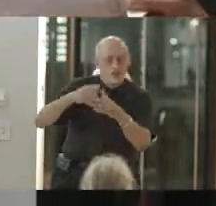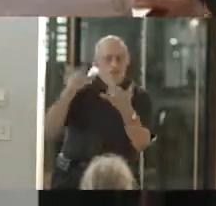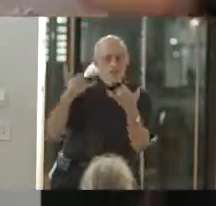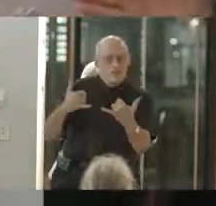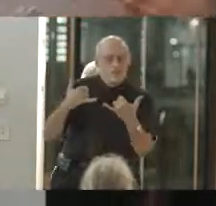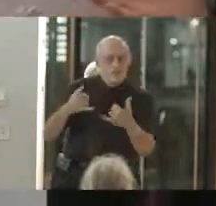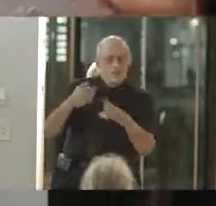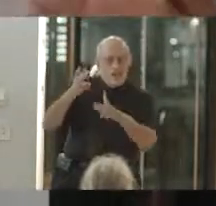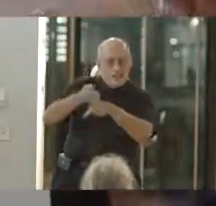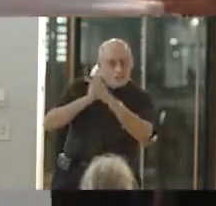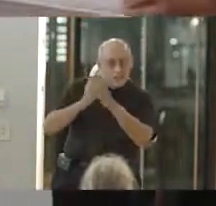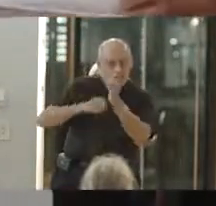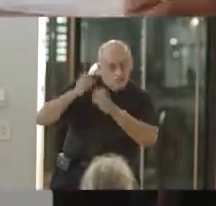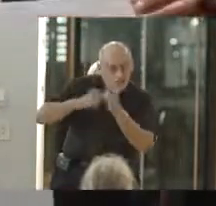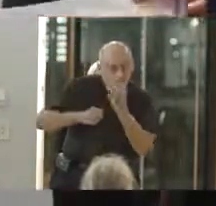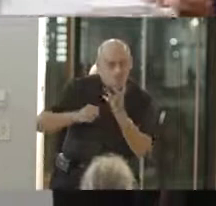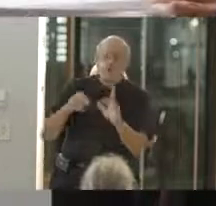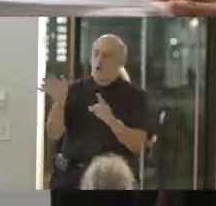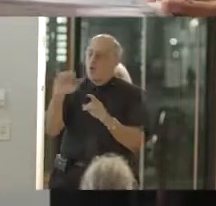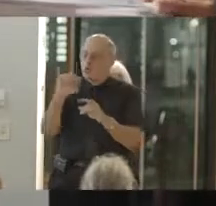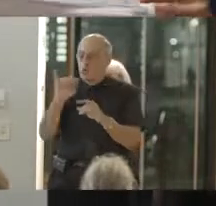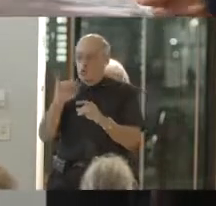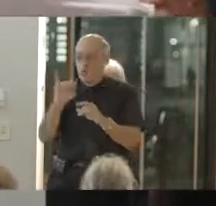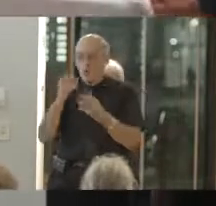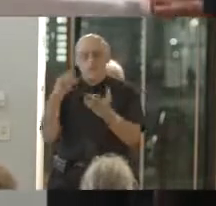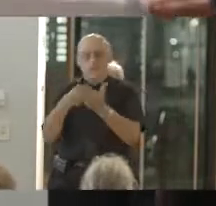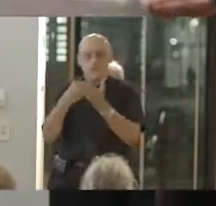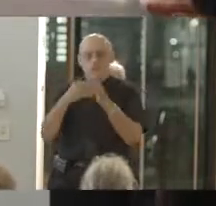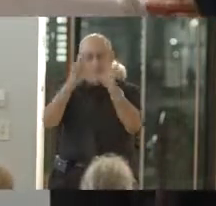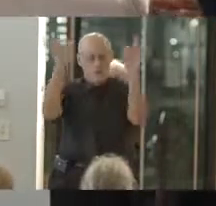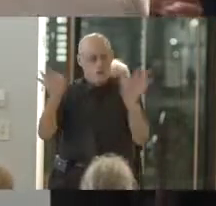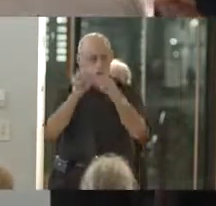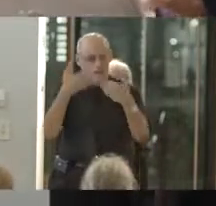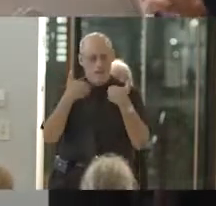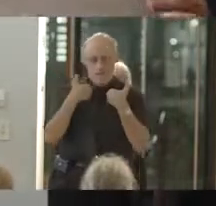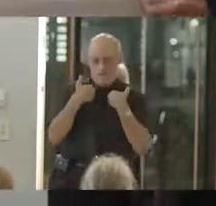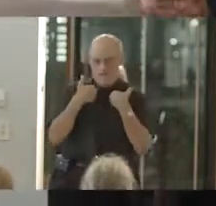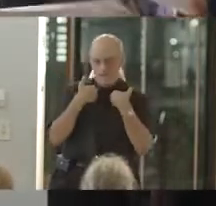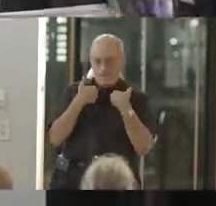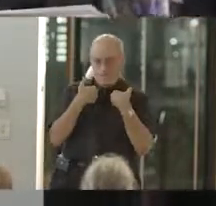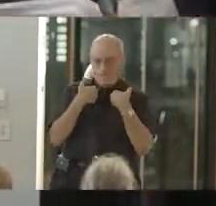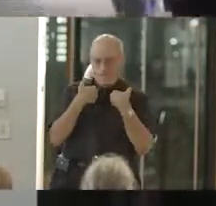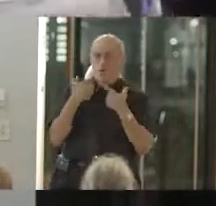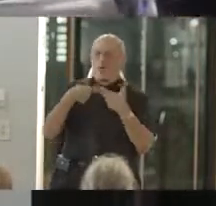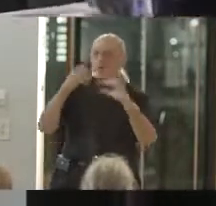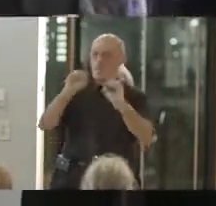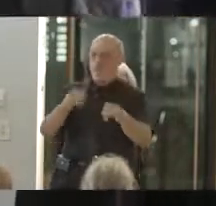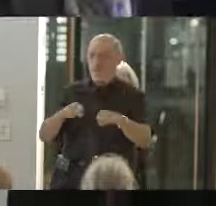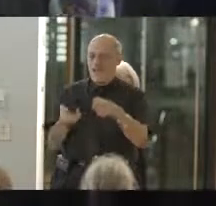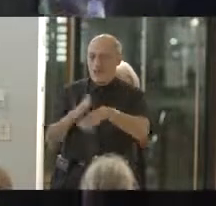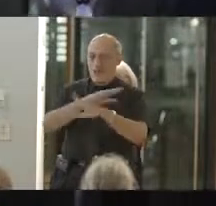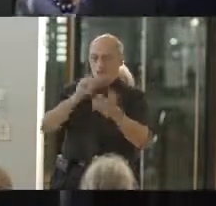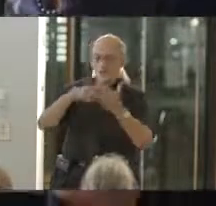existing lease structure. And because of the financial framework we have, we're able to cover